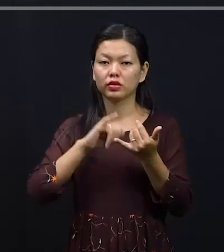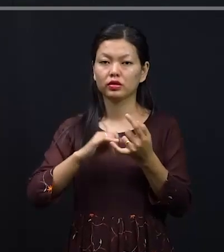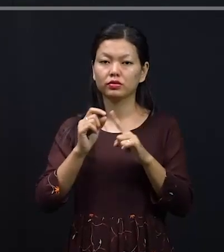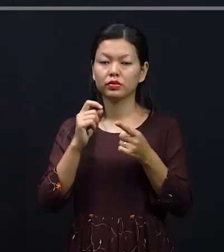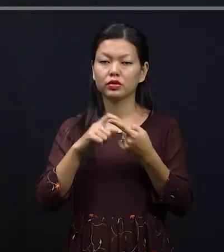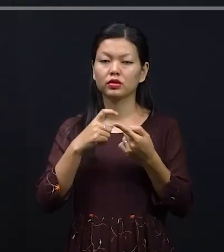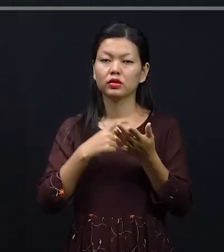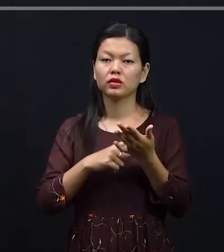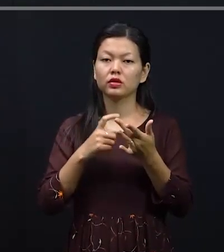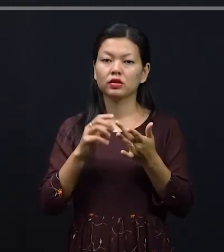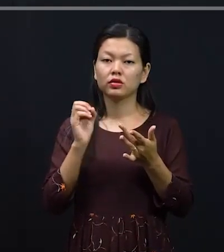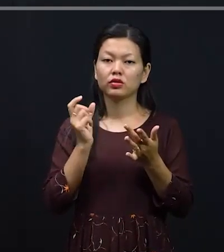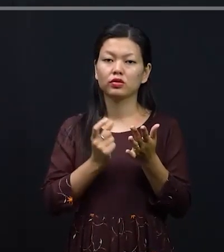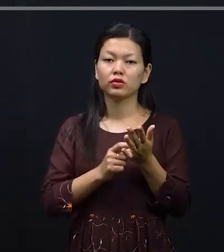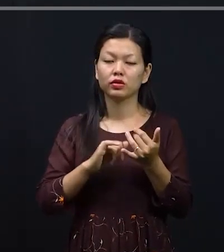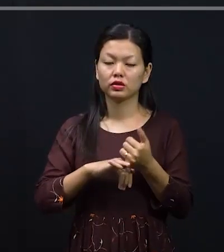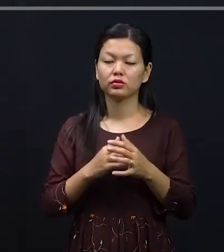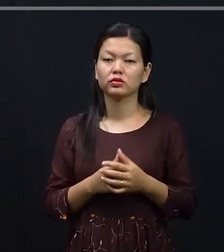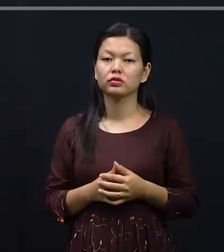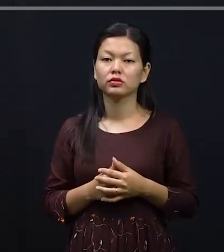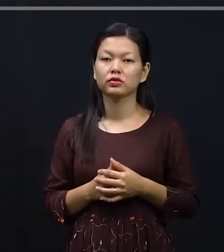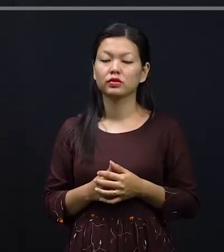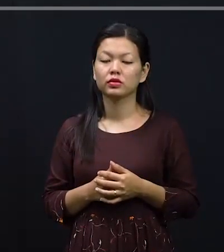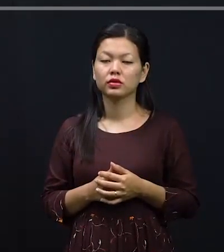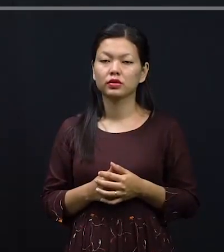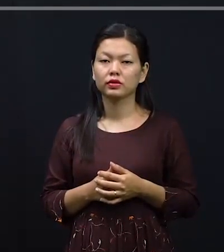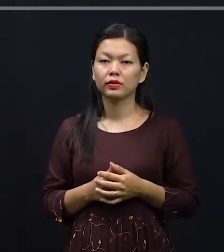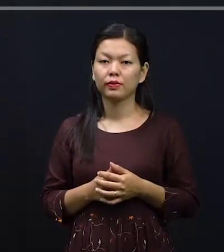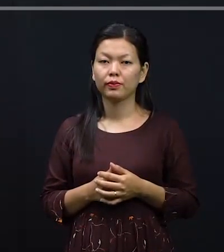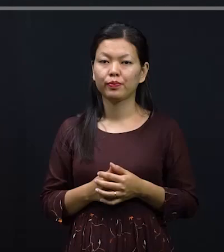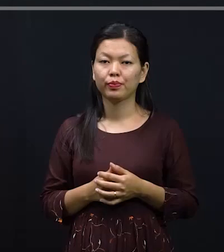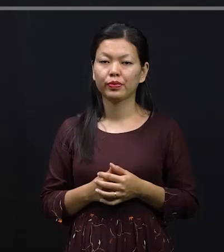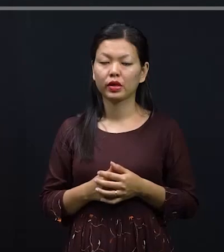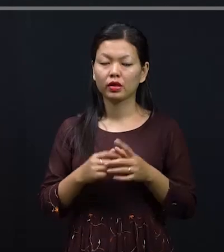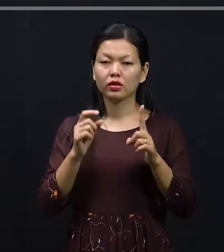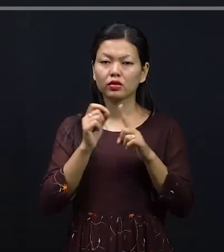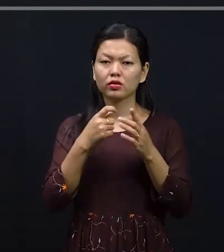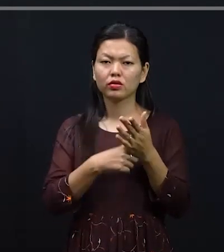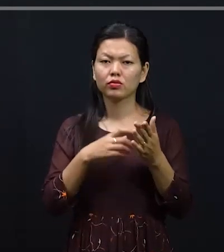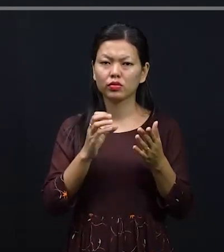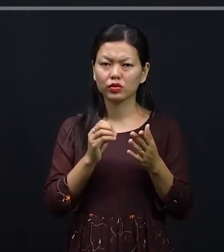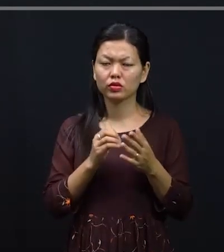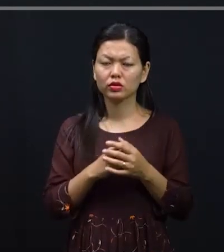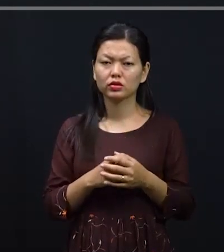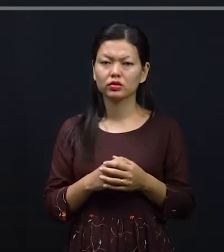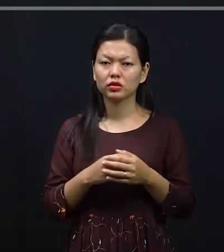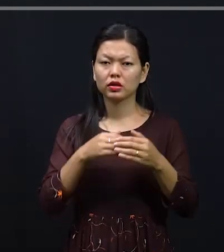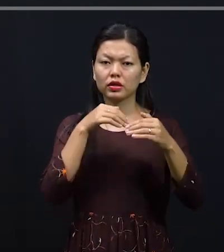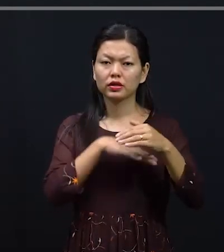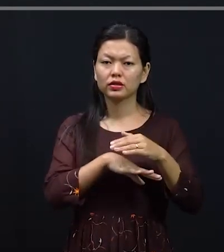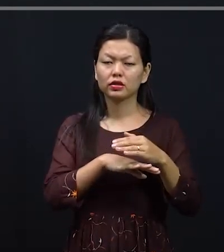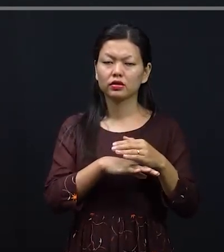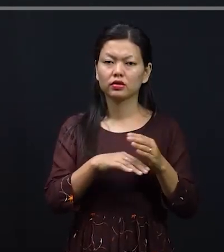use radioactive sulfur? It's because this, you know that proteins are polymers. Proteins, the